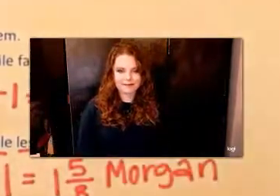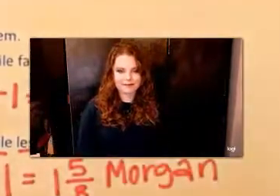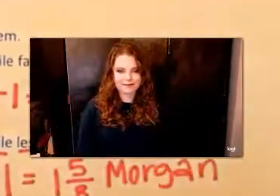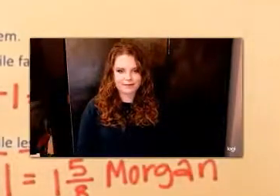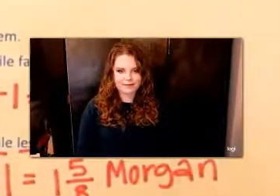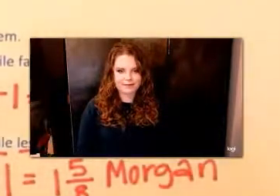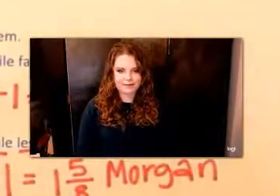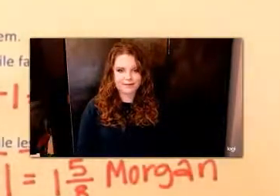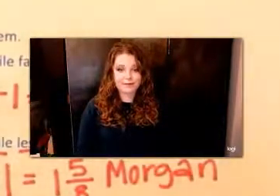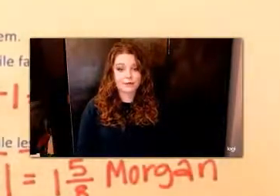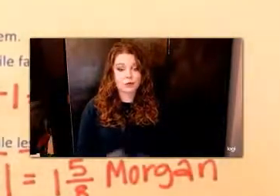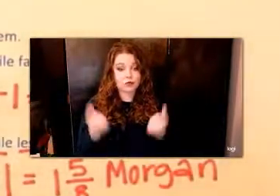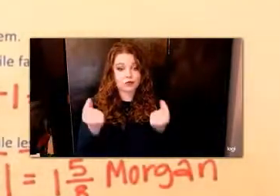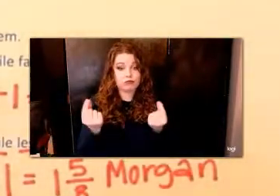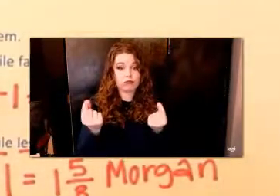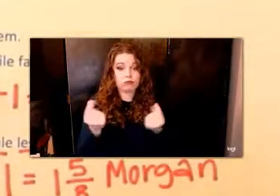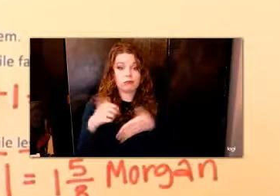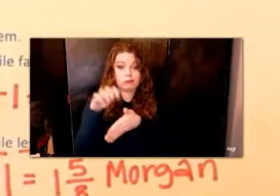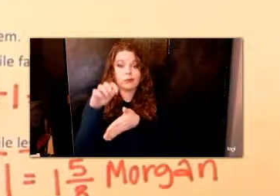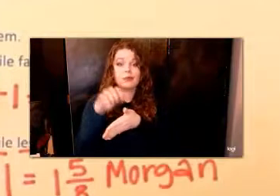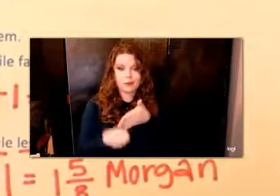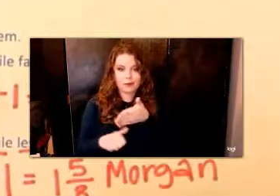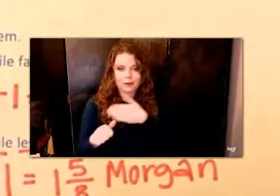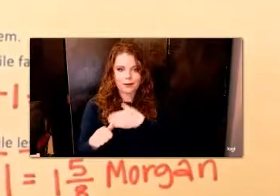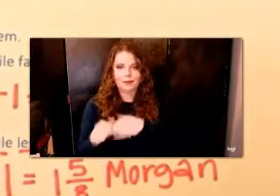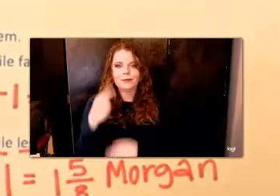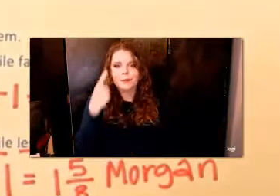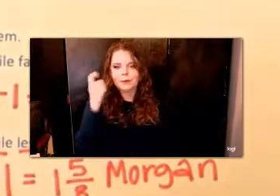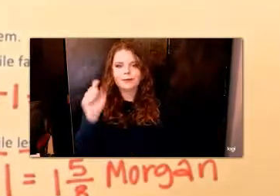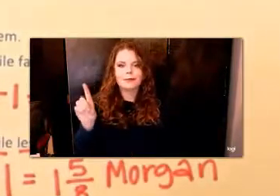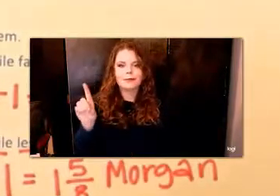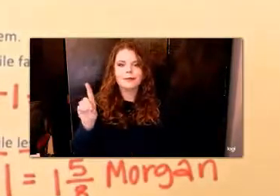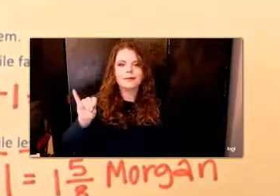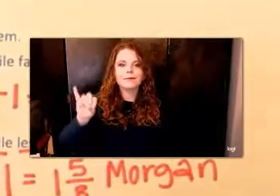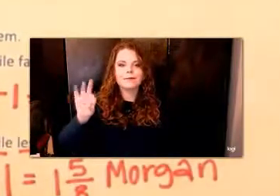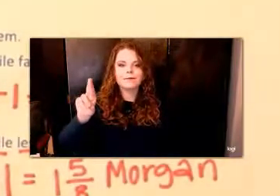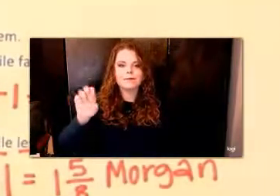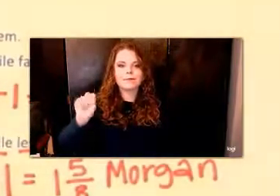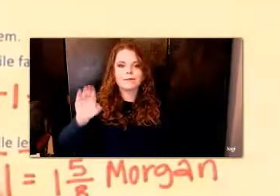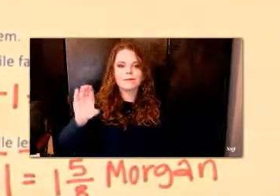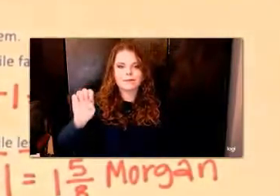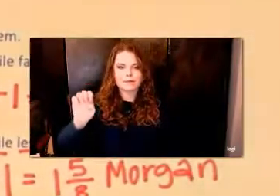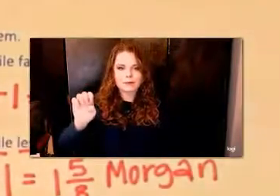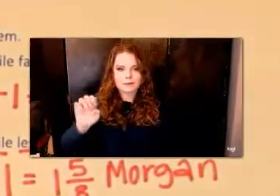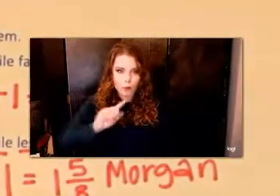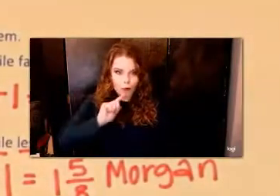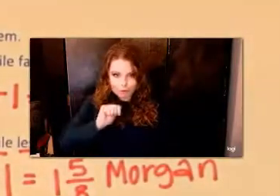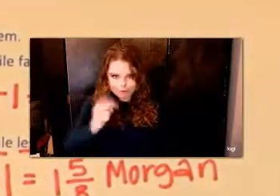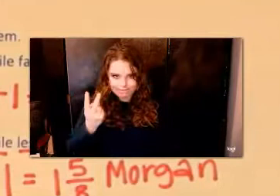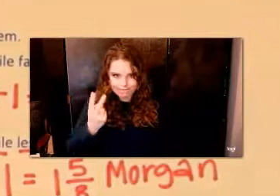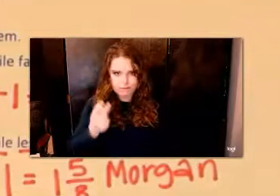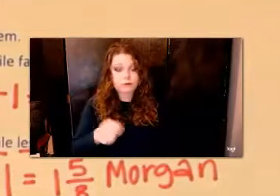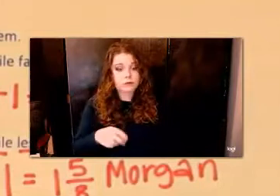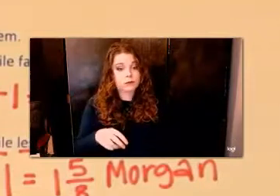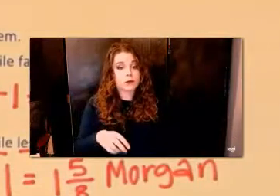So now I'm going to subtract and find the difference here, which would be 2. So when it says what is the